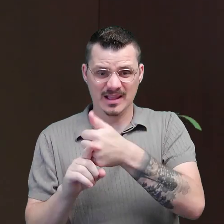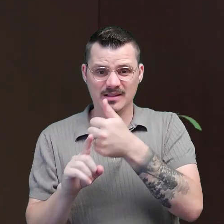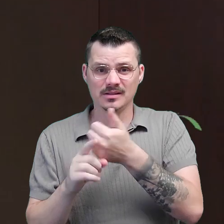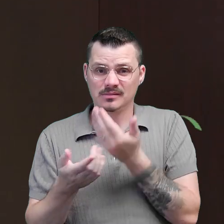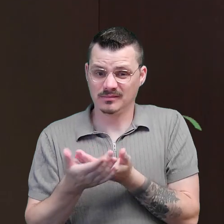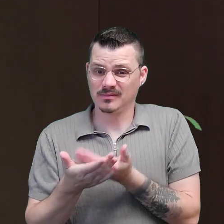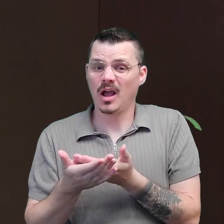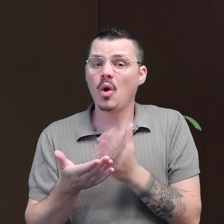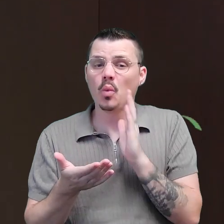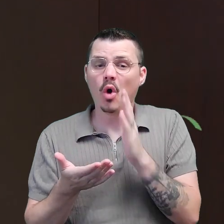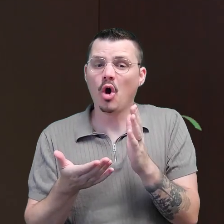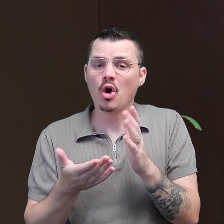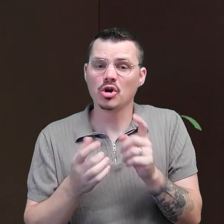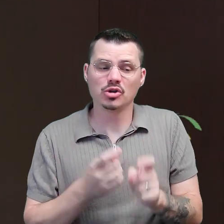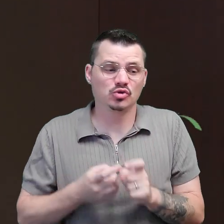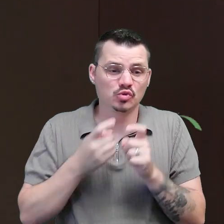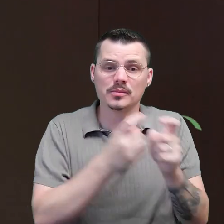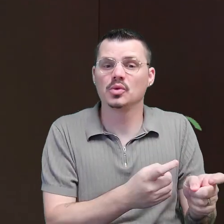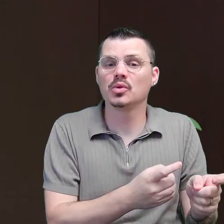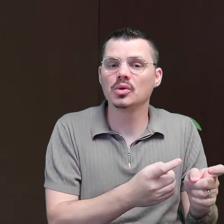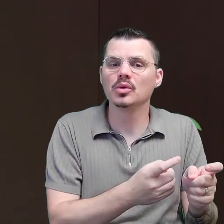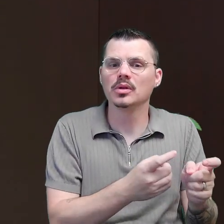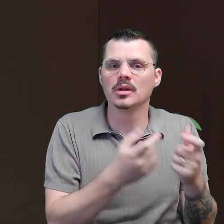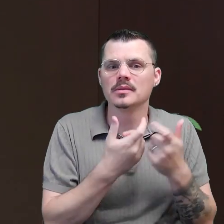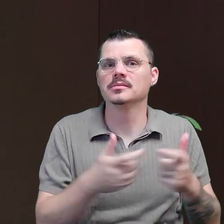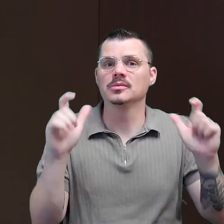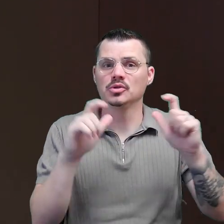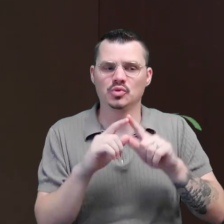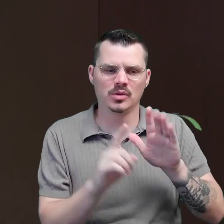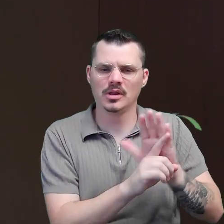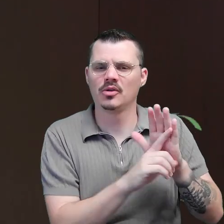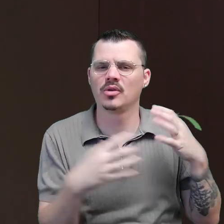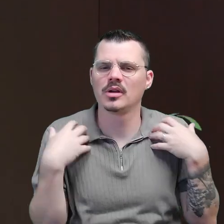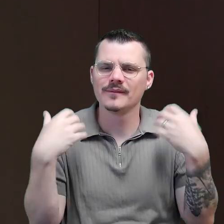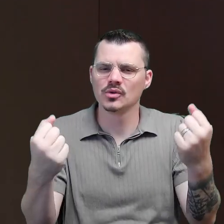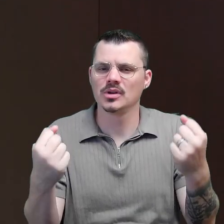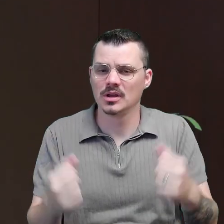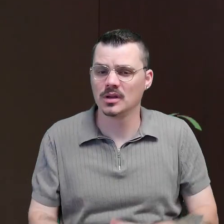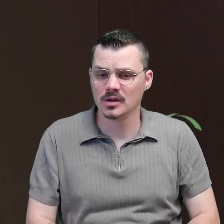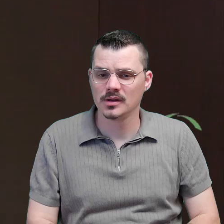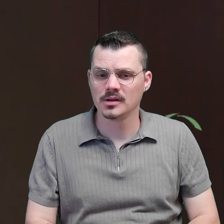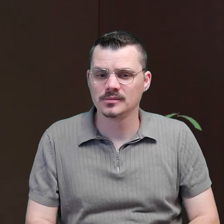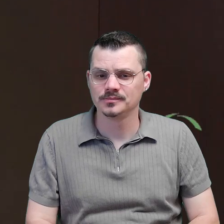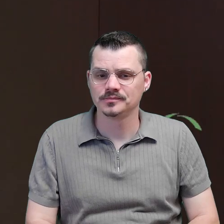fact, contributes massively to people's recovery.